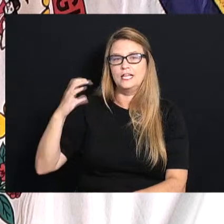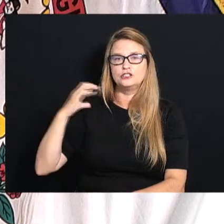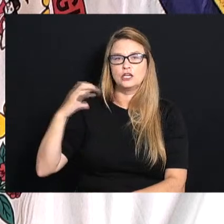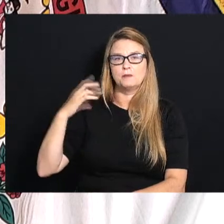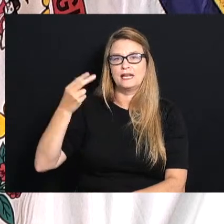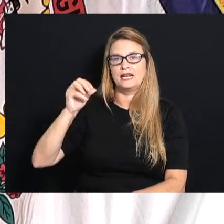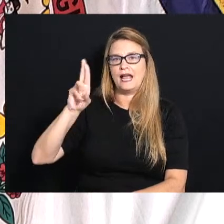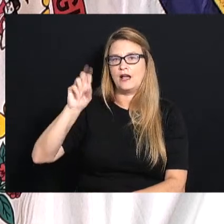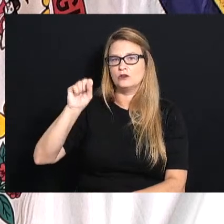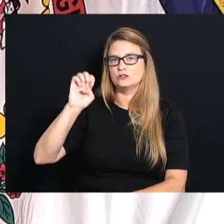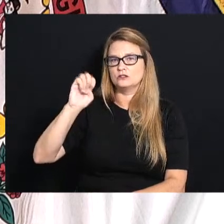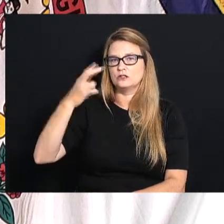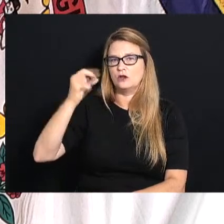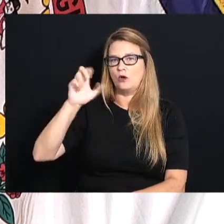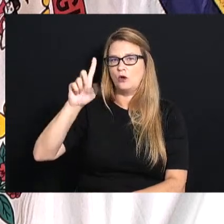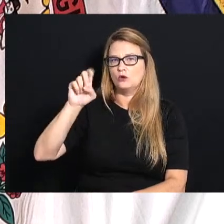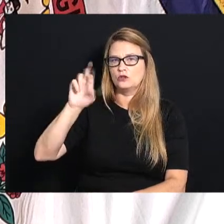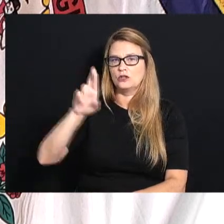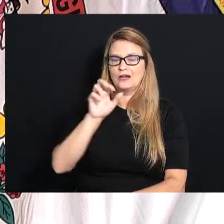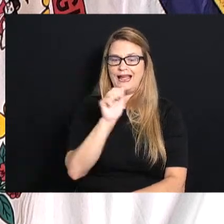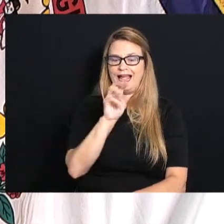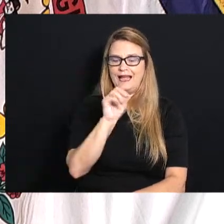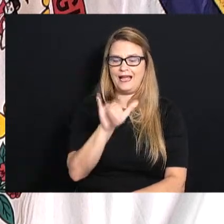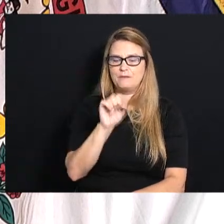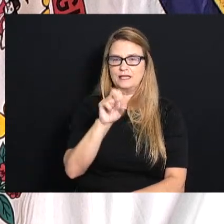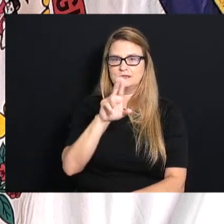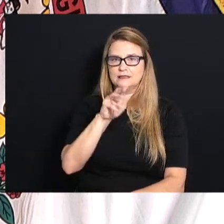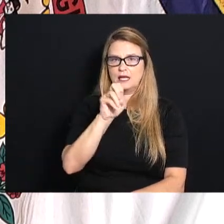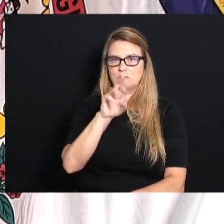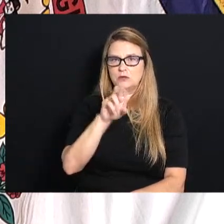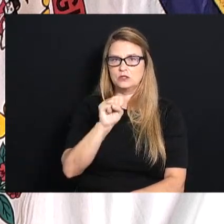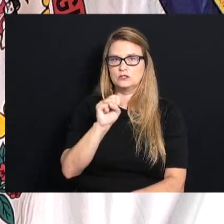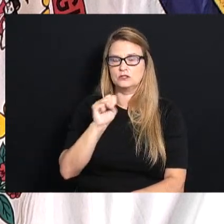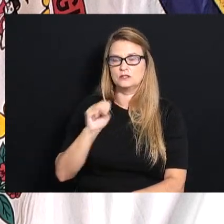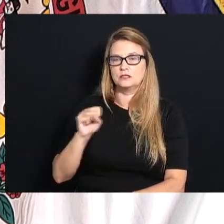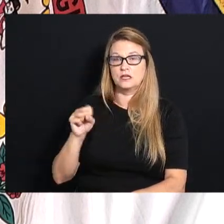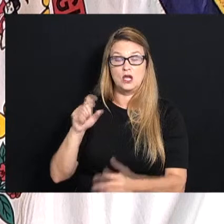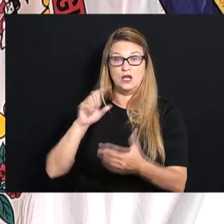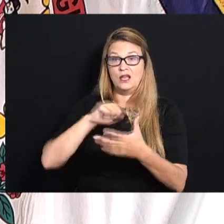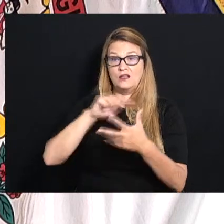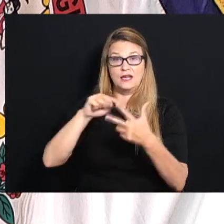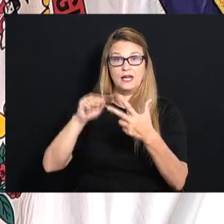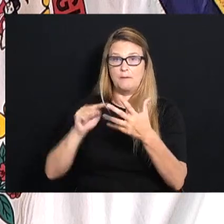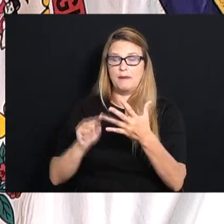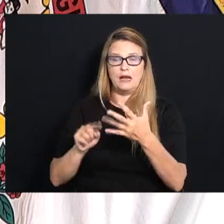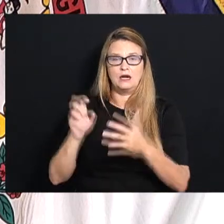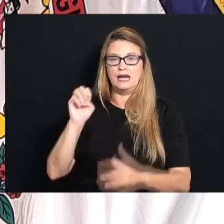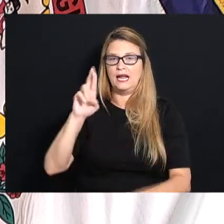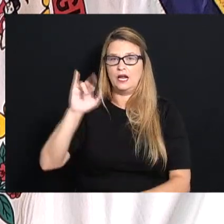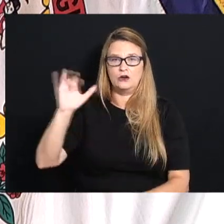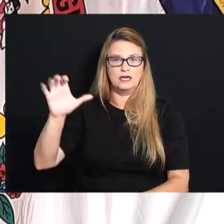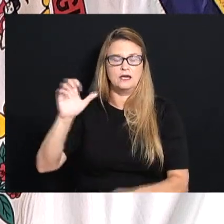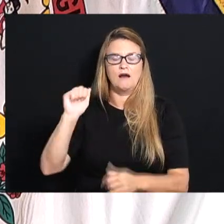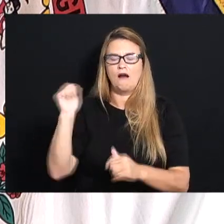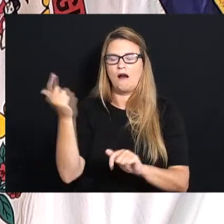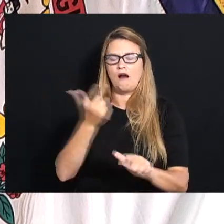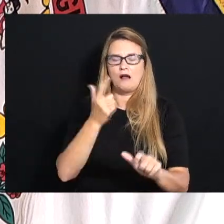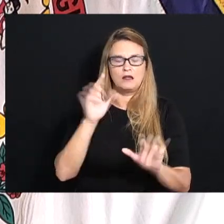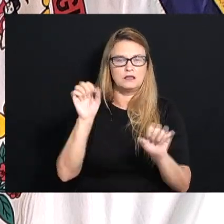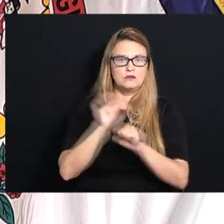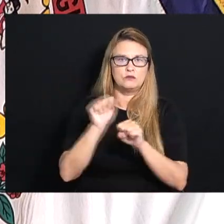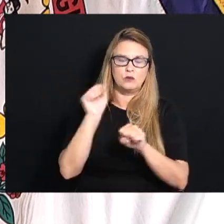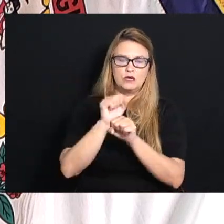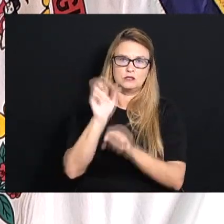Amy Summers, and you know, whether it be Roger, Amy, or Eric, they've done a lot of really hard work,